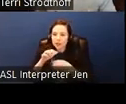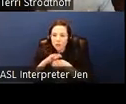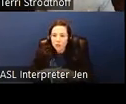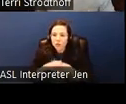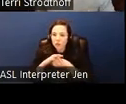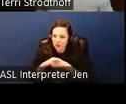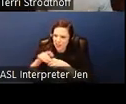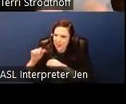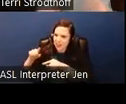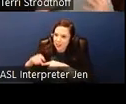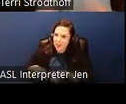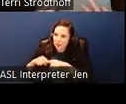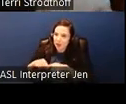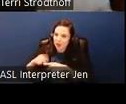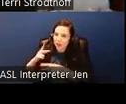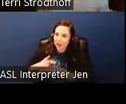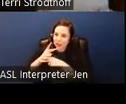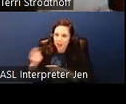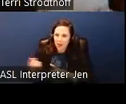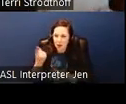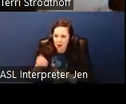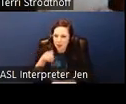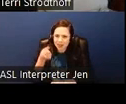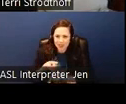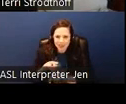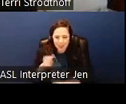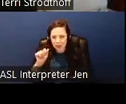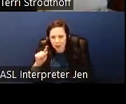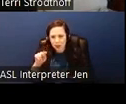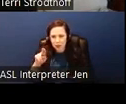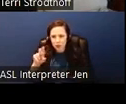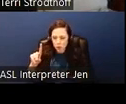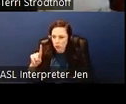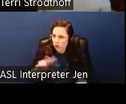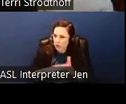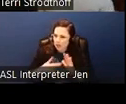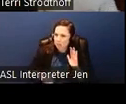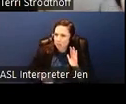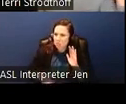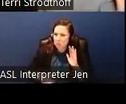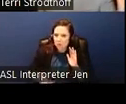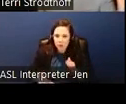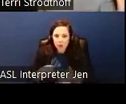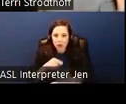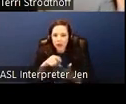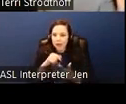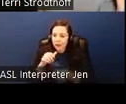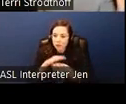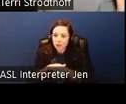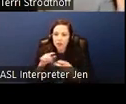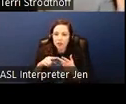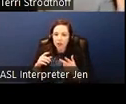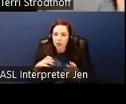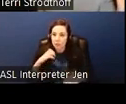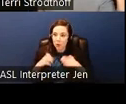which always hits me. The availability of attuned, non-stressed, and emotionally reliable caretakers, because if we think back about the culture that